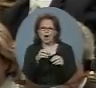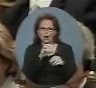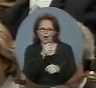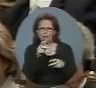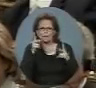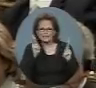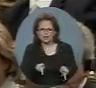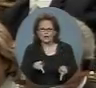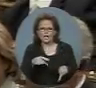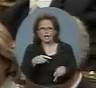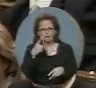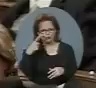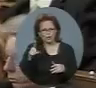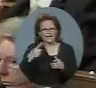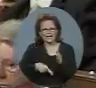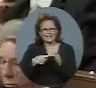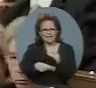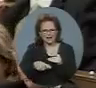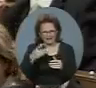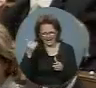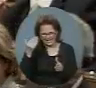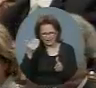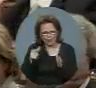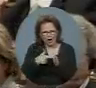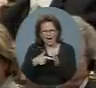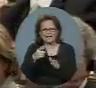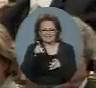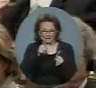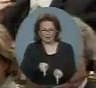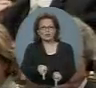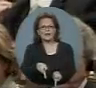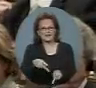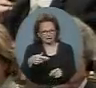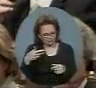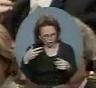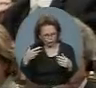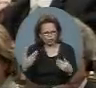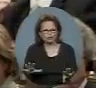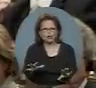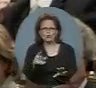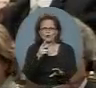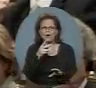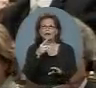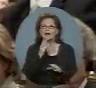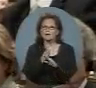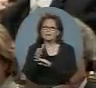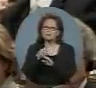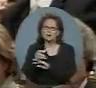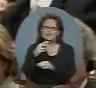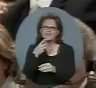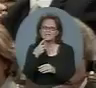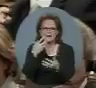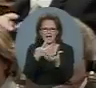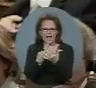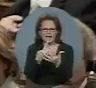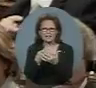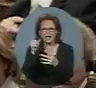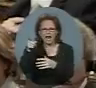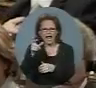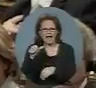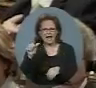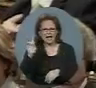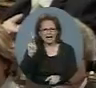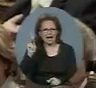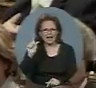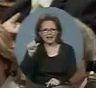had access to the prison facility in Kandahar, has full access. Wow. Also did a visit yesterday